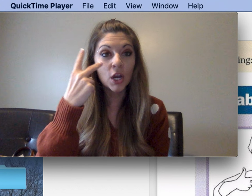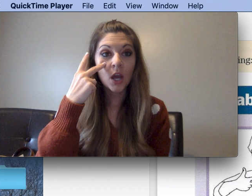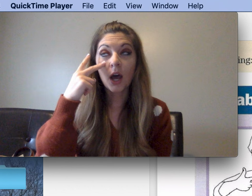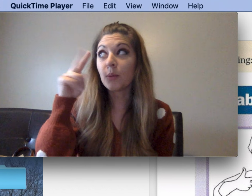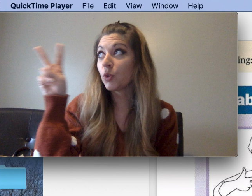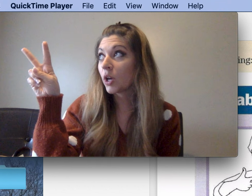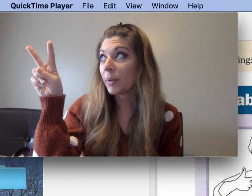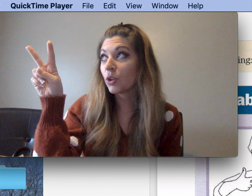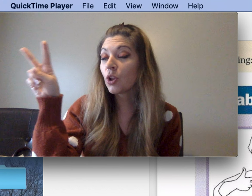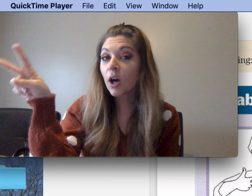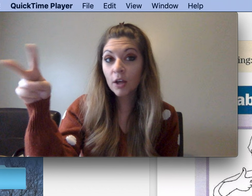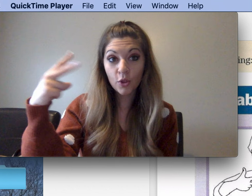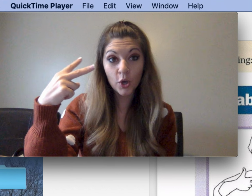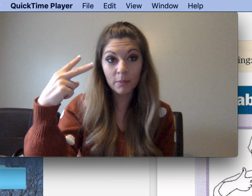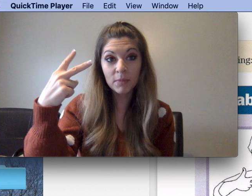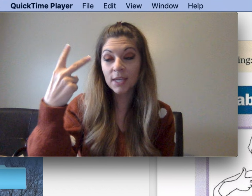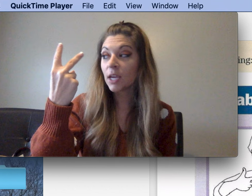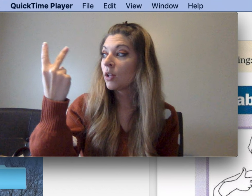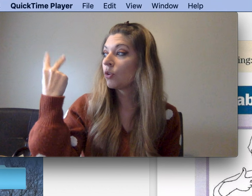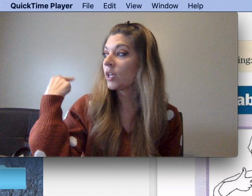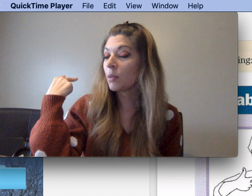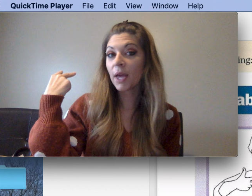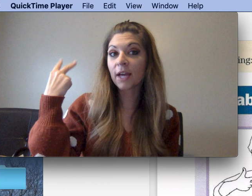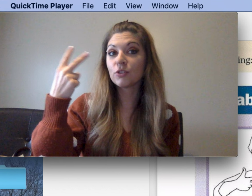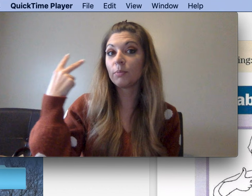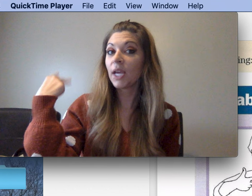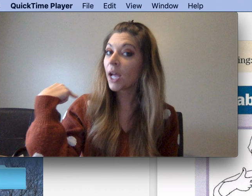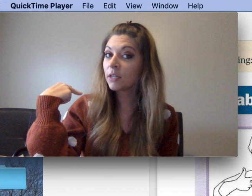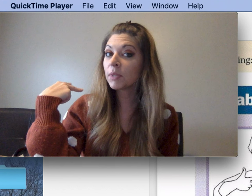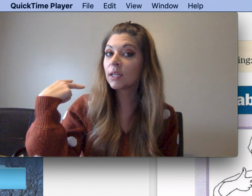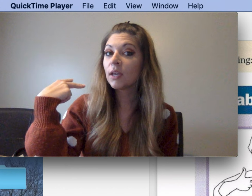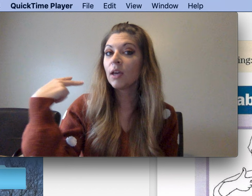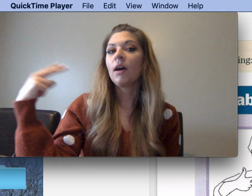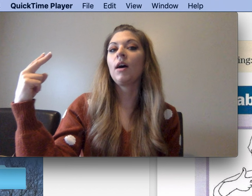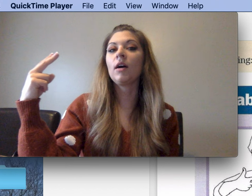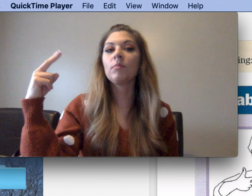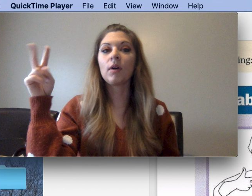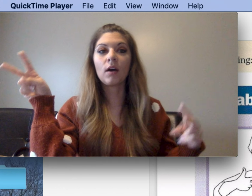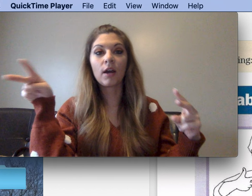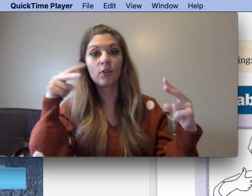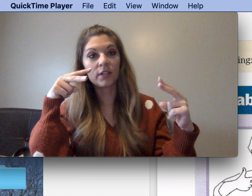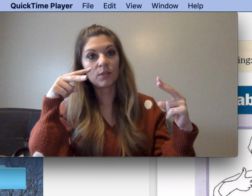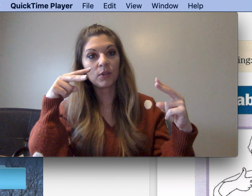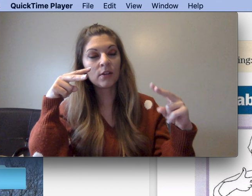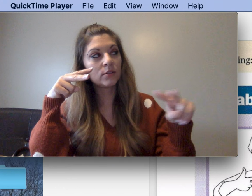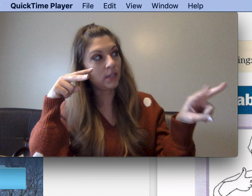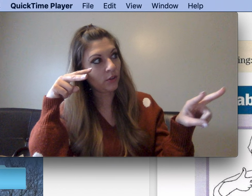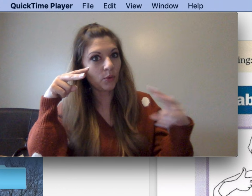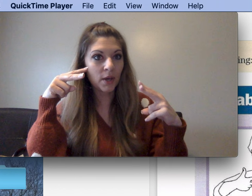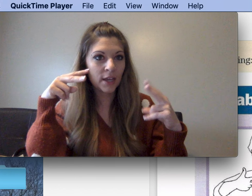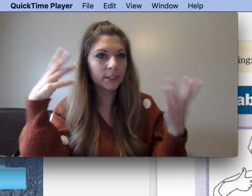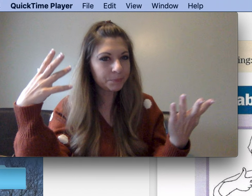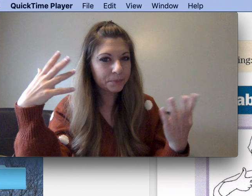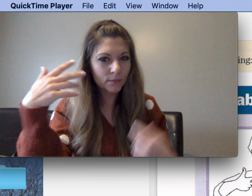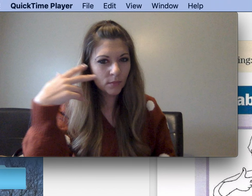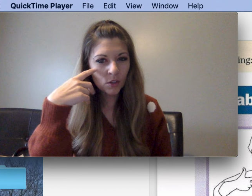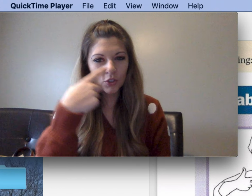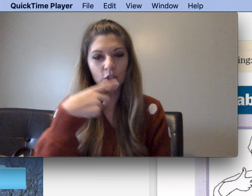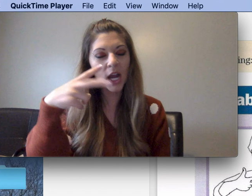future. Look up at the clock, look at me, look in the past or behind me. I look at someone else, they look